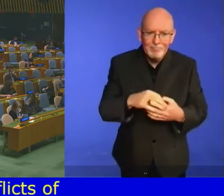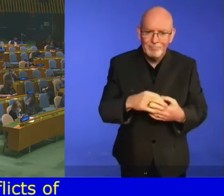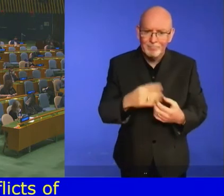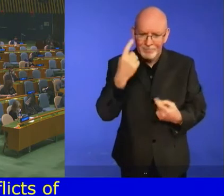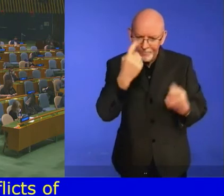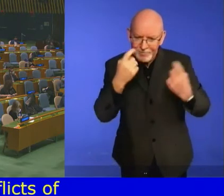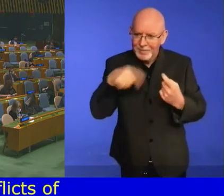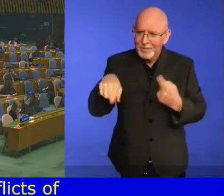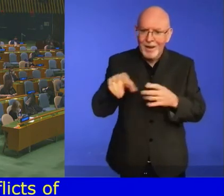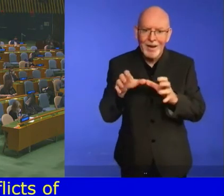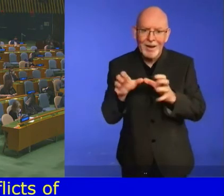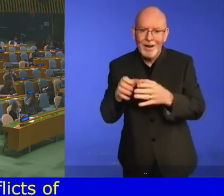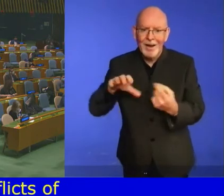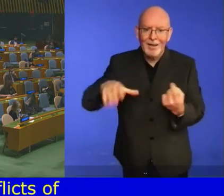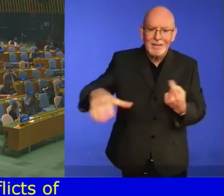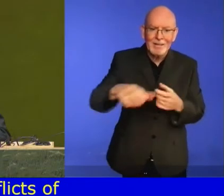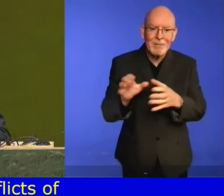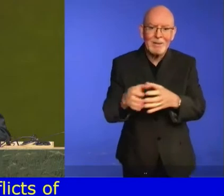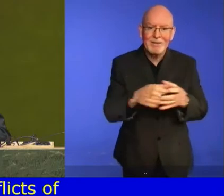Thank you.